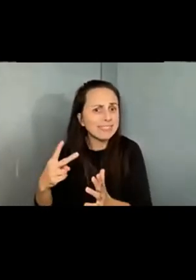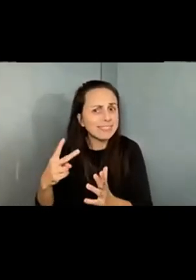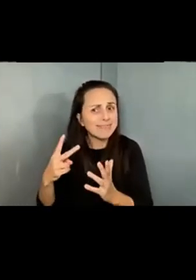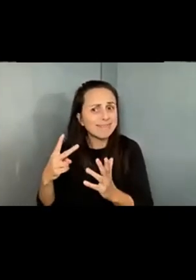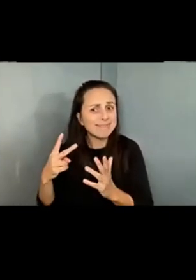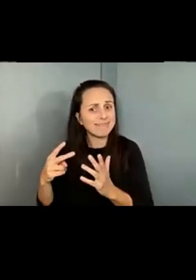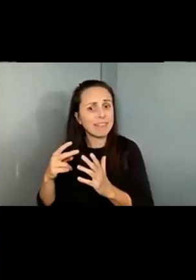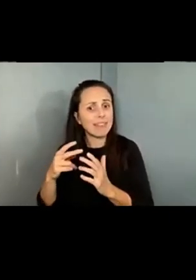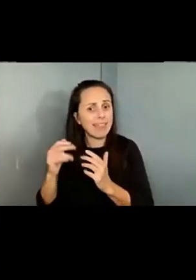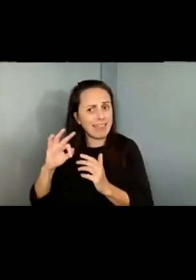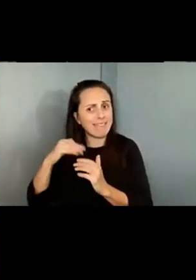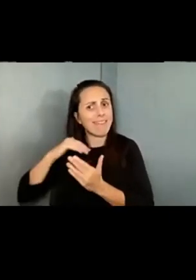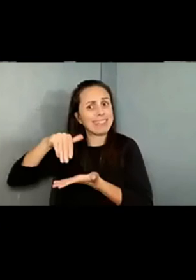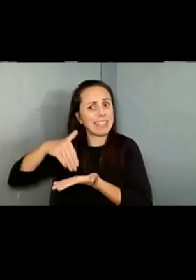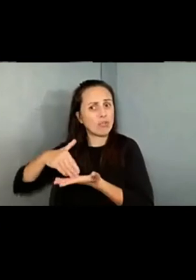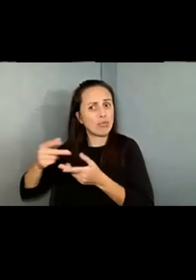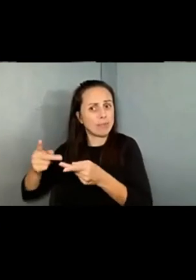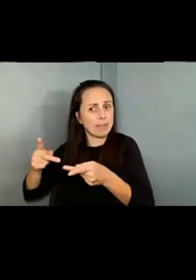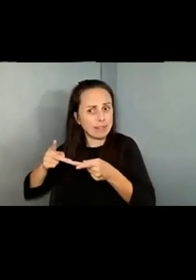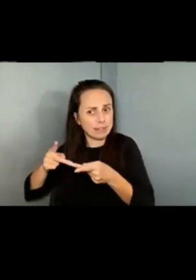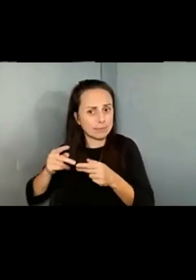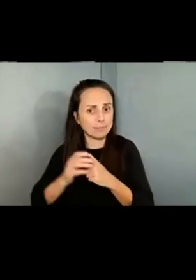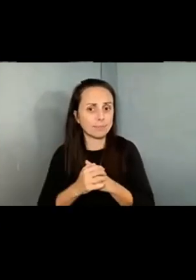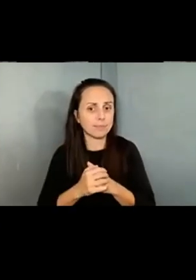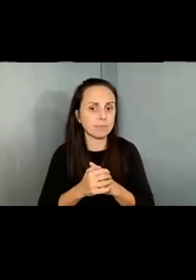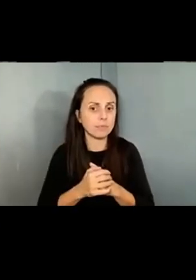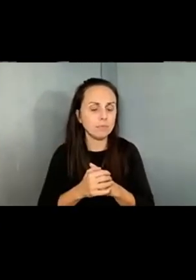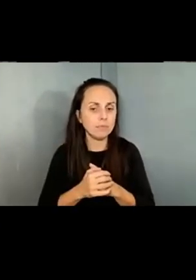duplication. And I think perhaps